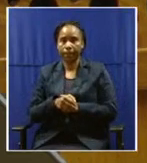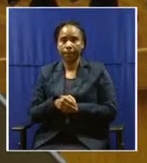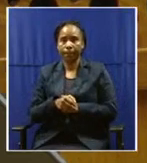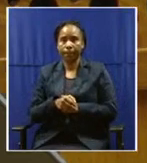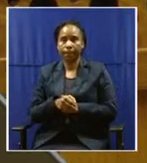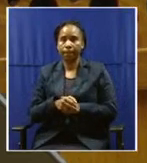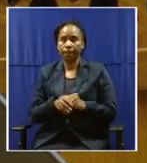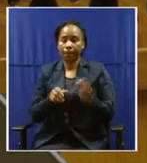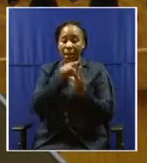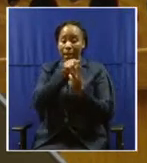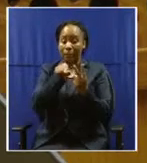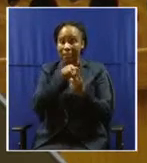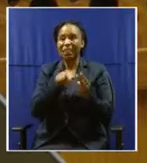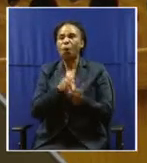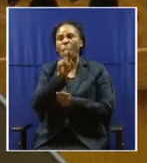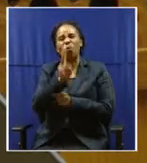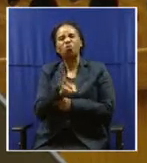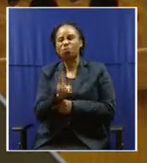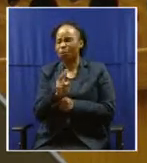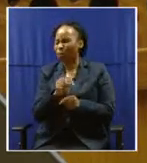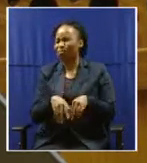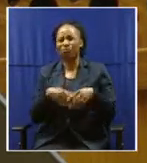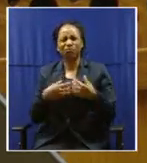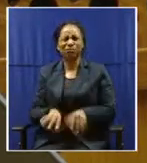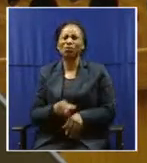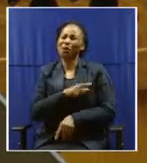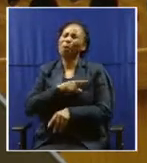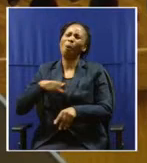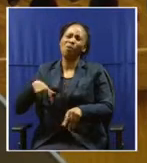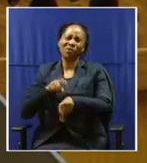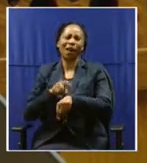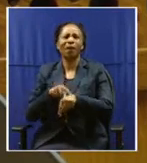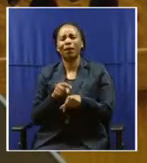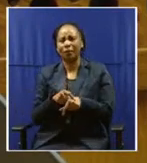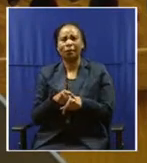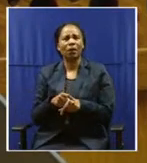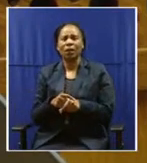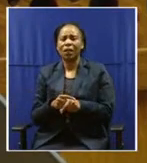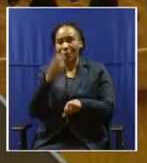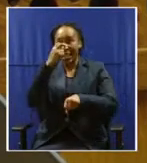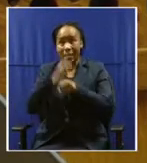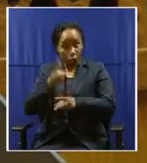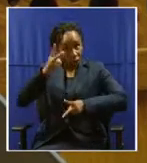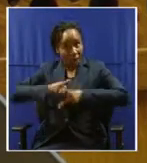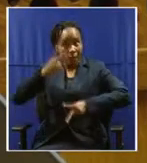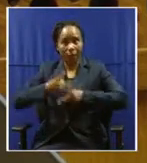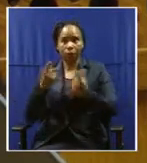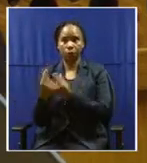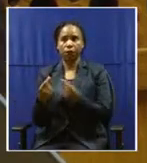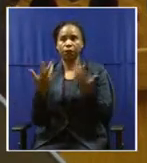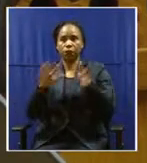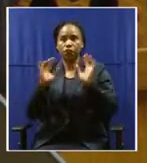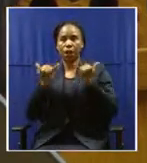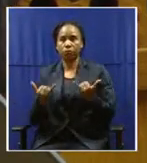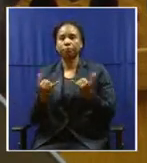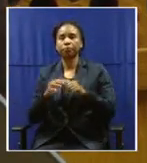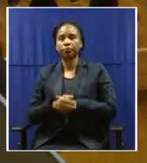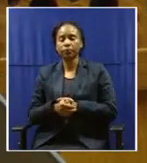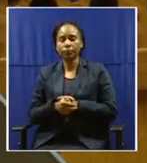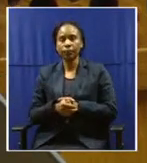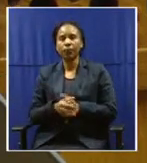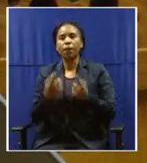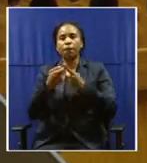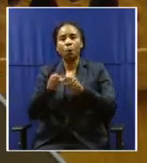has taken far too long to be done, but it is now going to be done. The momentum